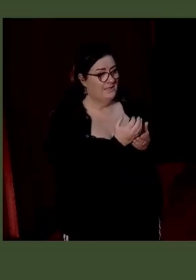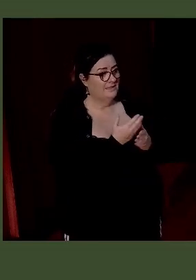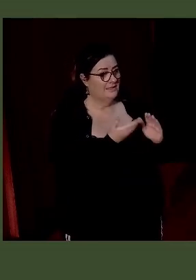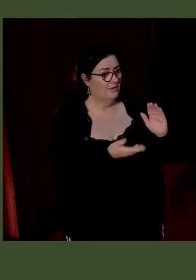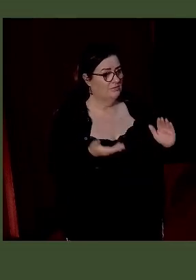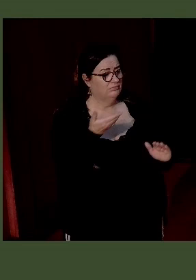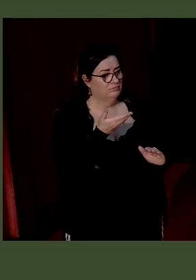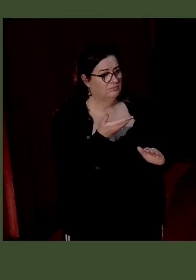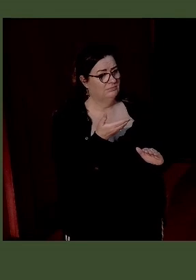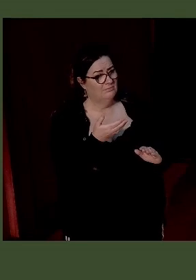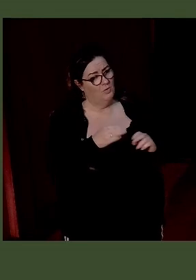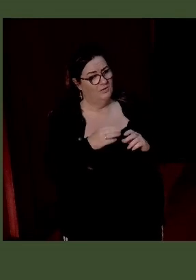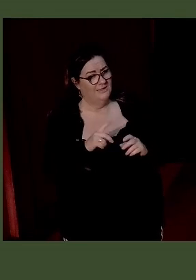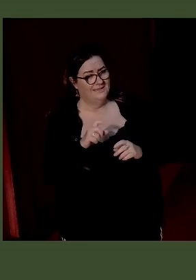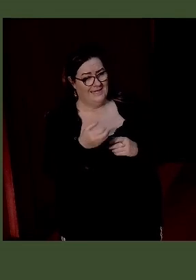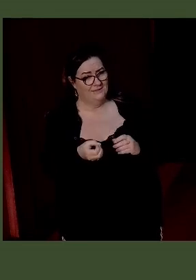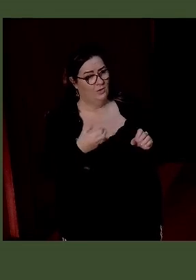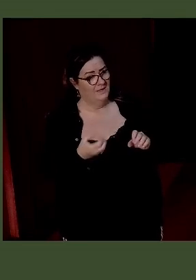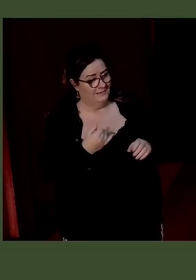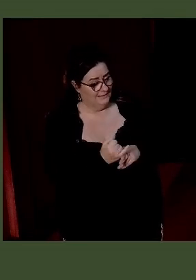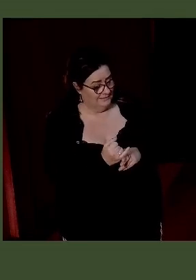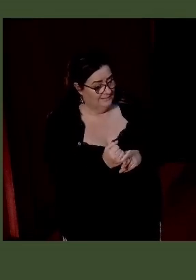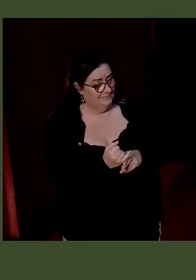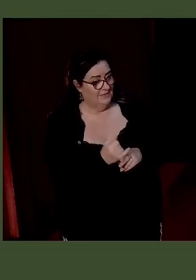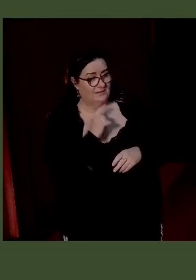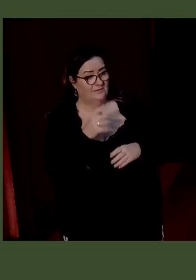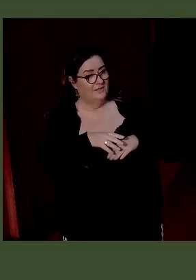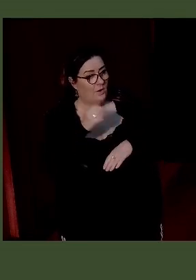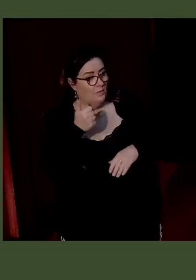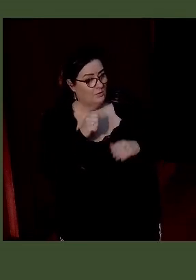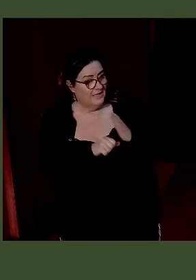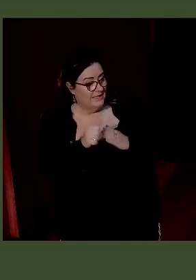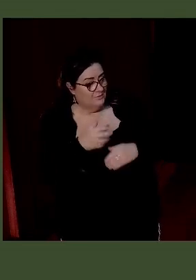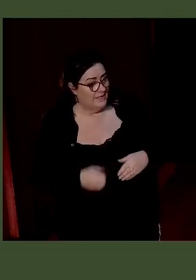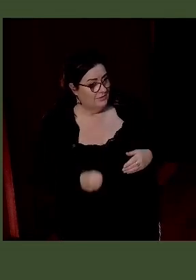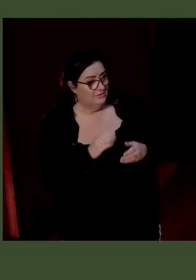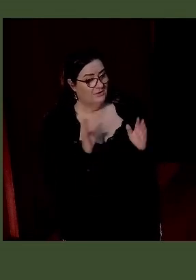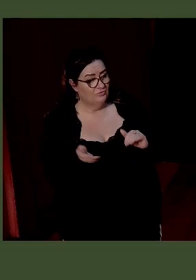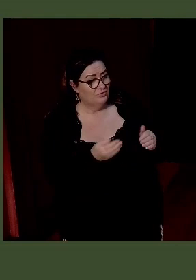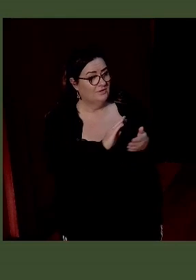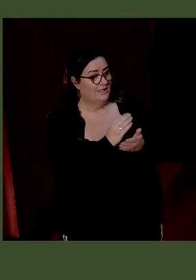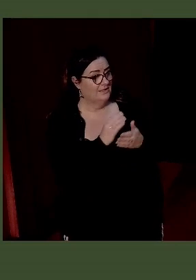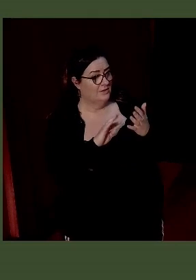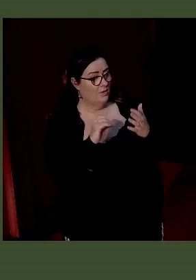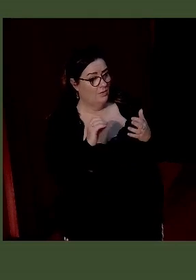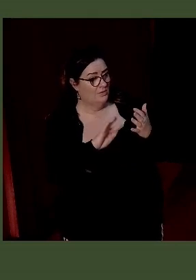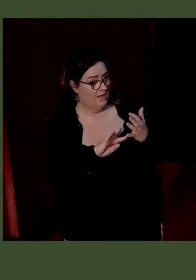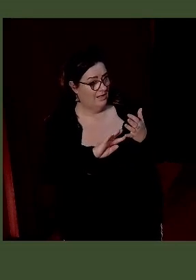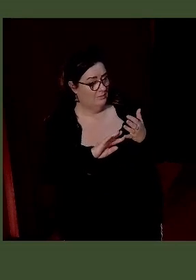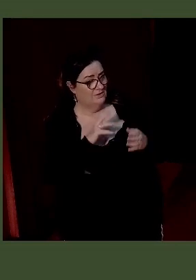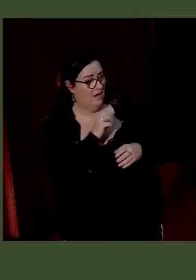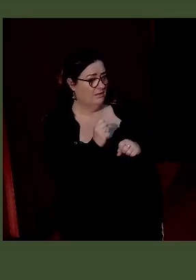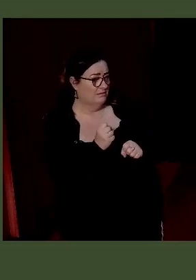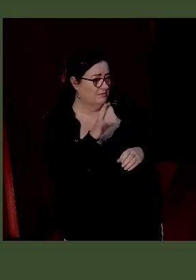significantly higher than tax revenue. The main cause was the old age pension introduced in 1909, which cost $2.5 million